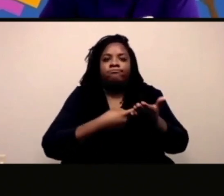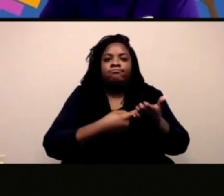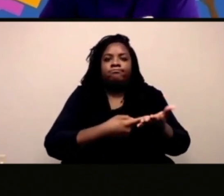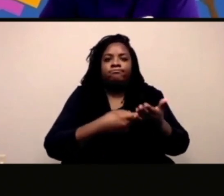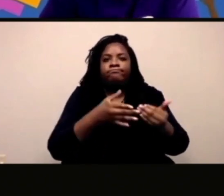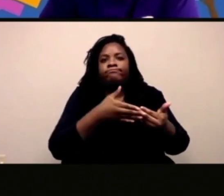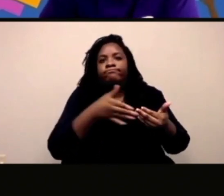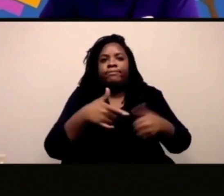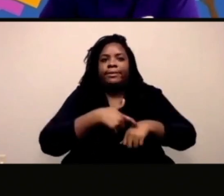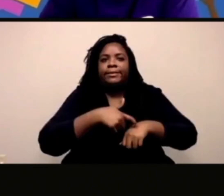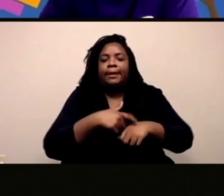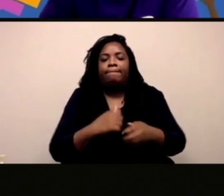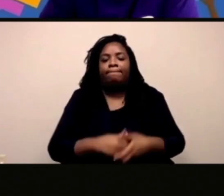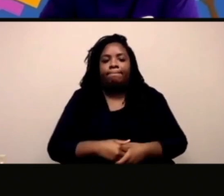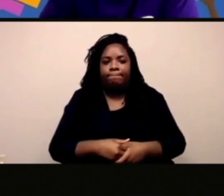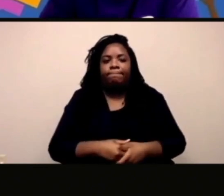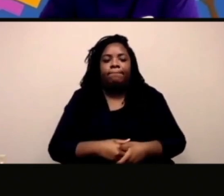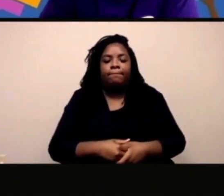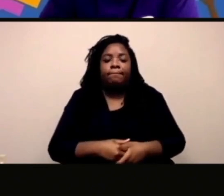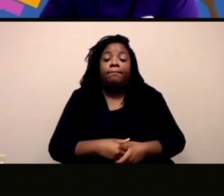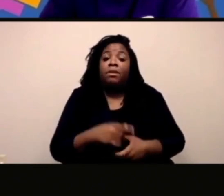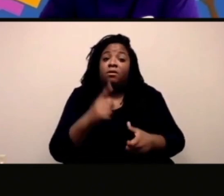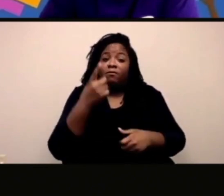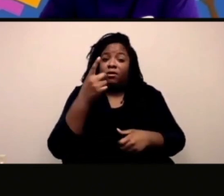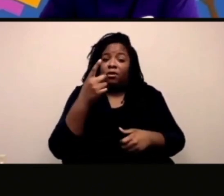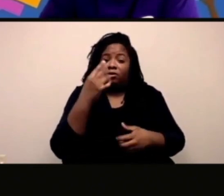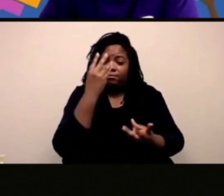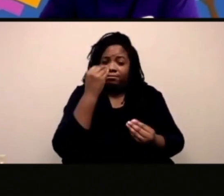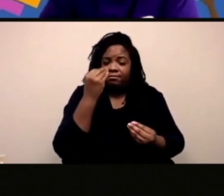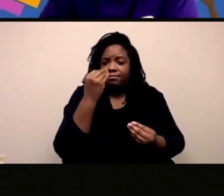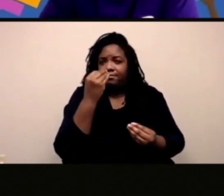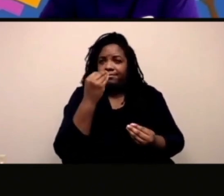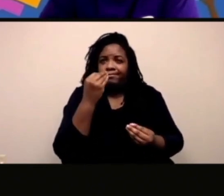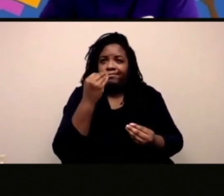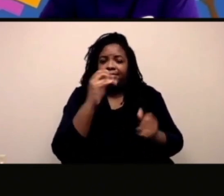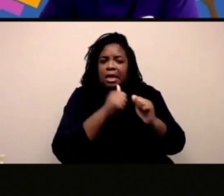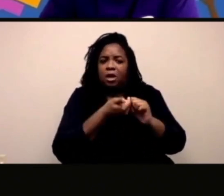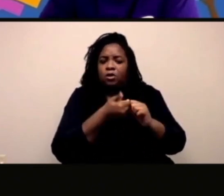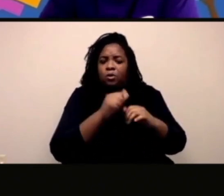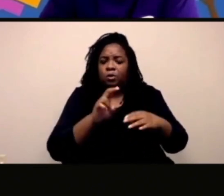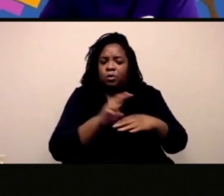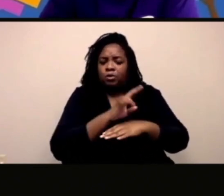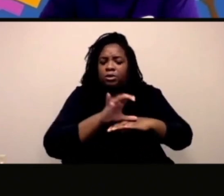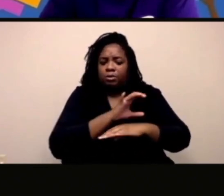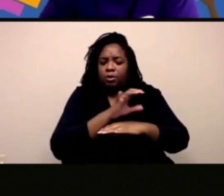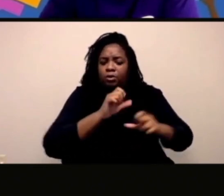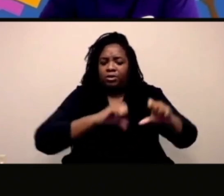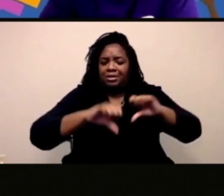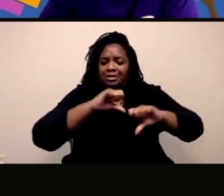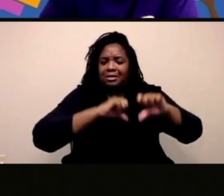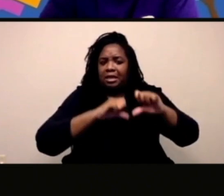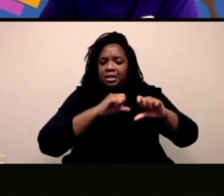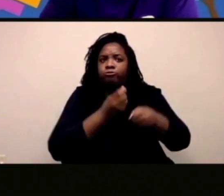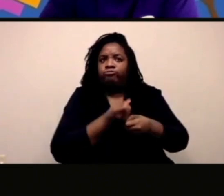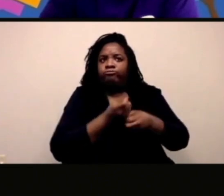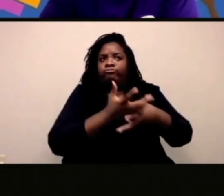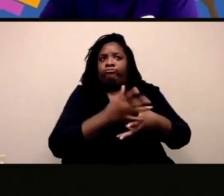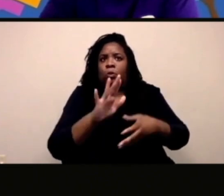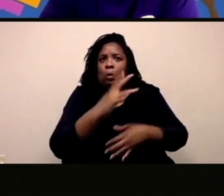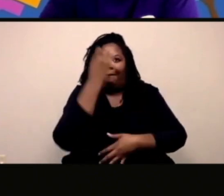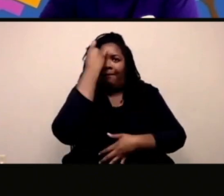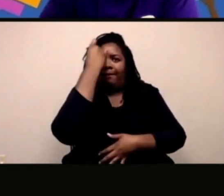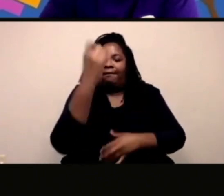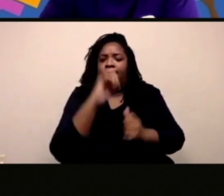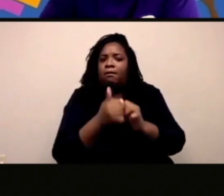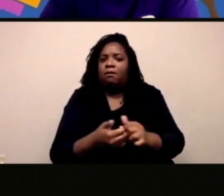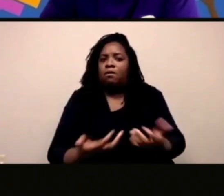workshop. So first thing we want to think about is how can we use computer science to express ideas, right?